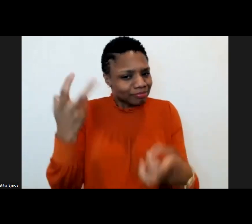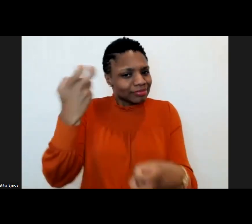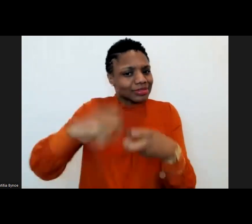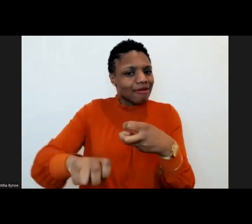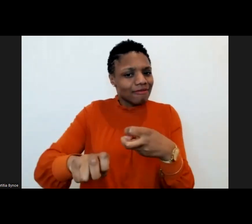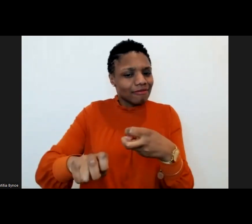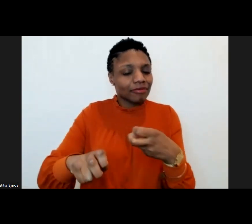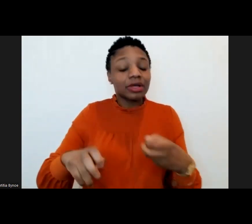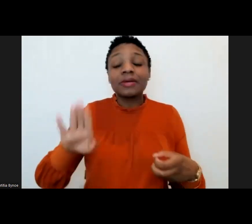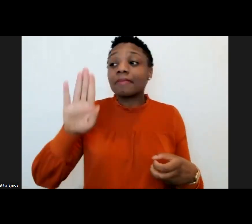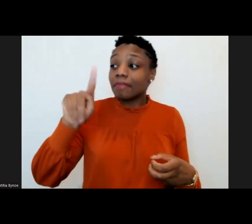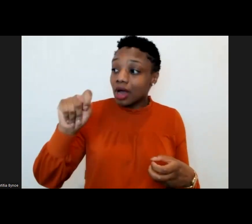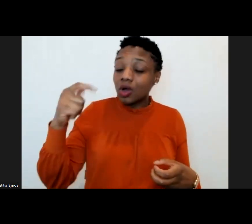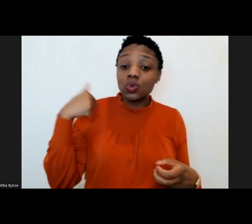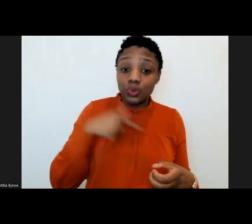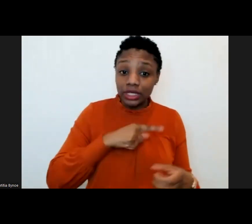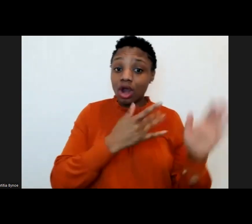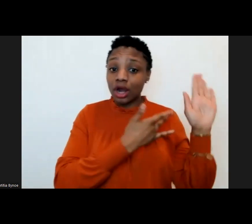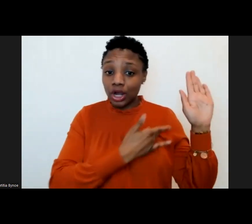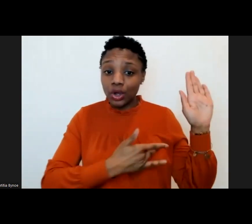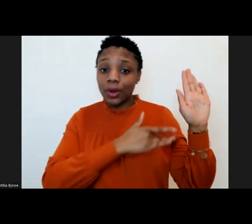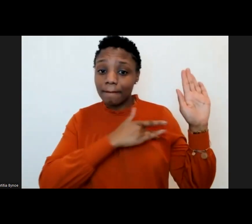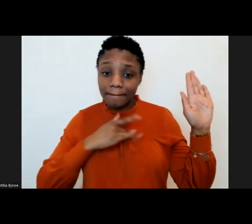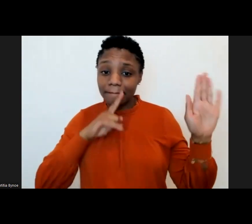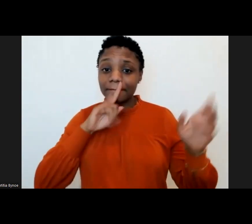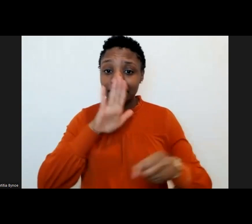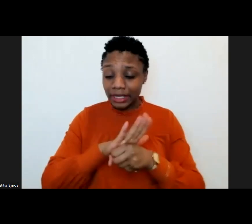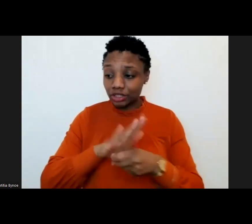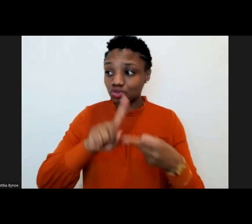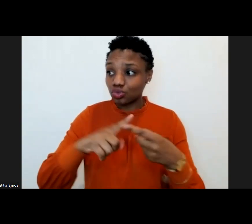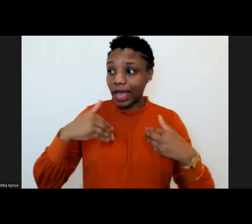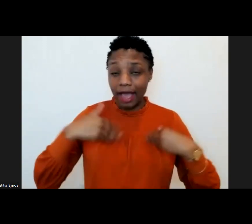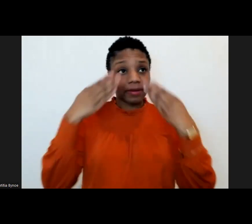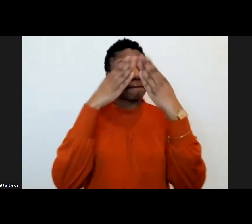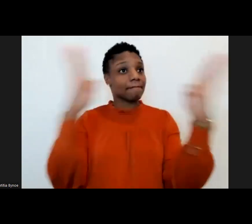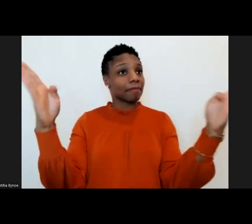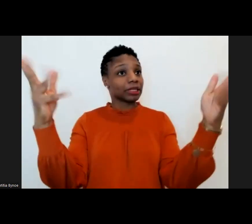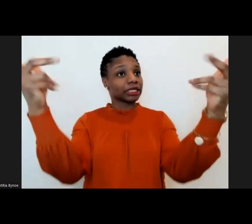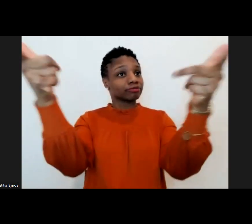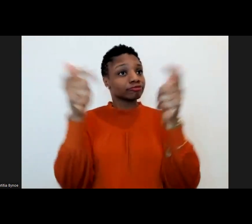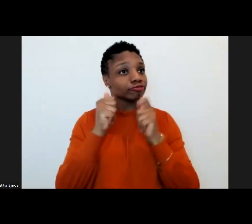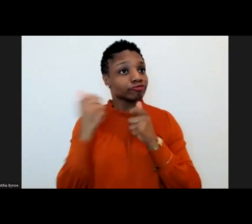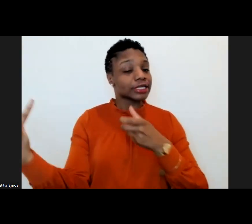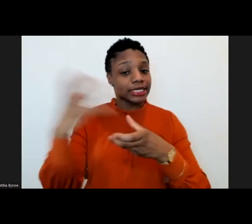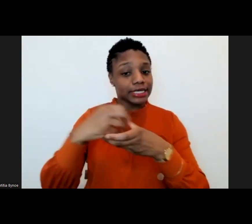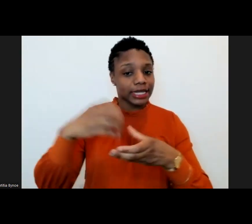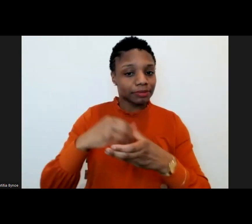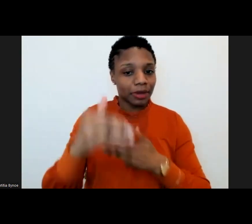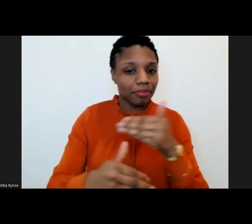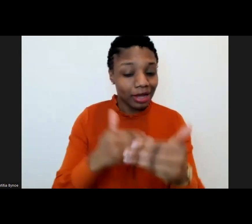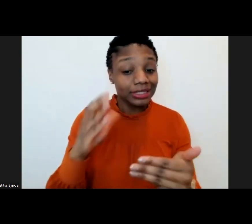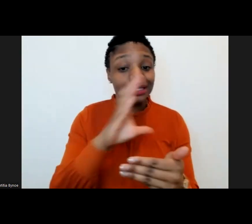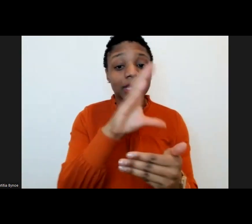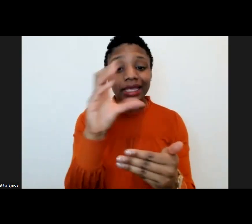process. But we are committed to having additional public engagement process as this process goes on, and we encourage people